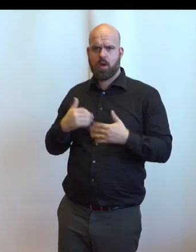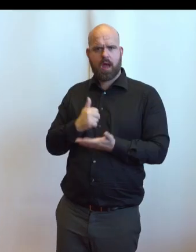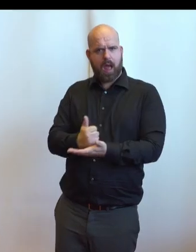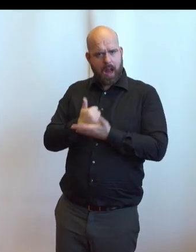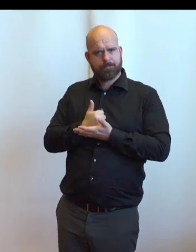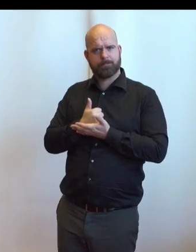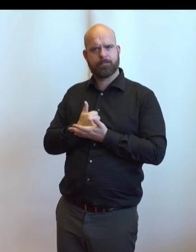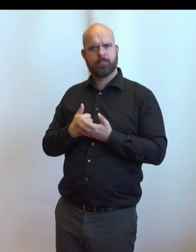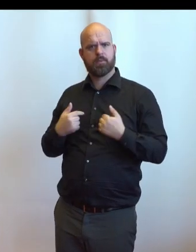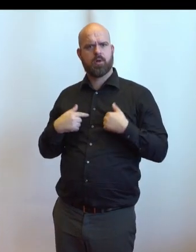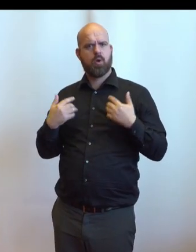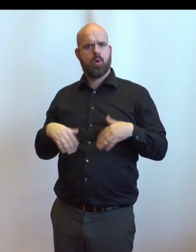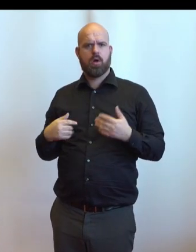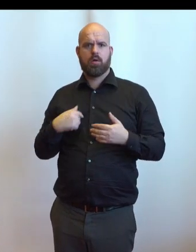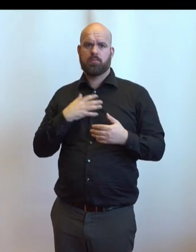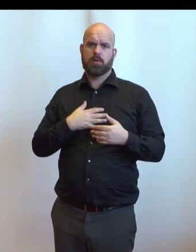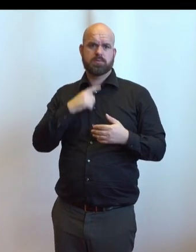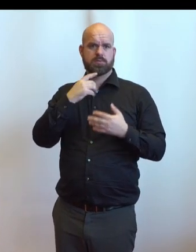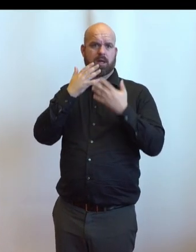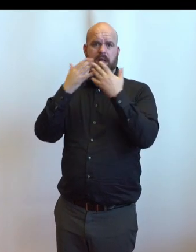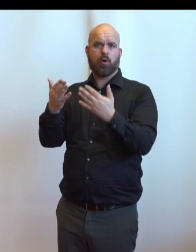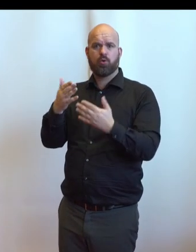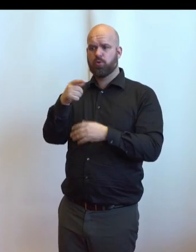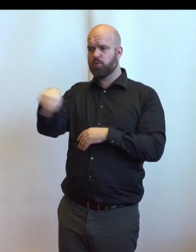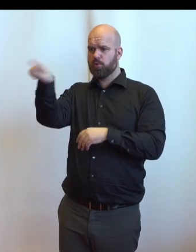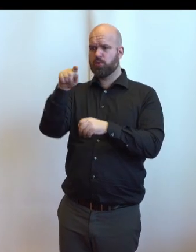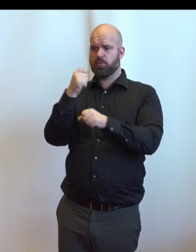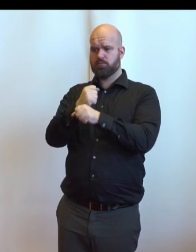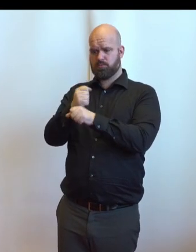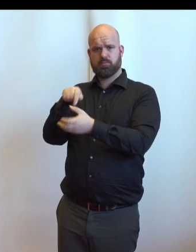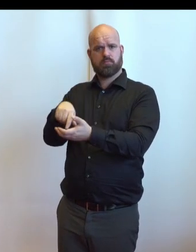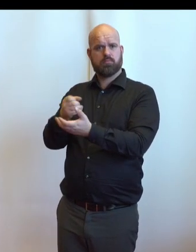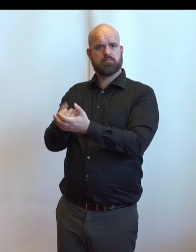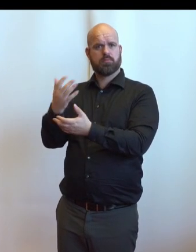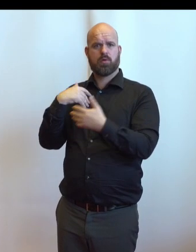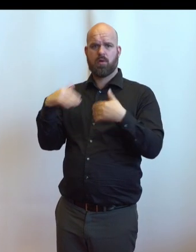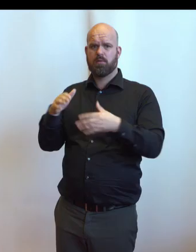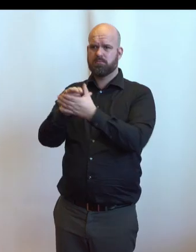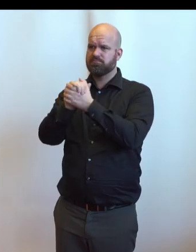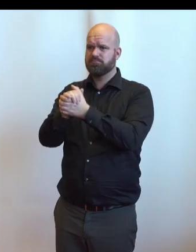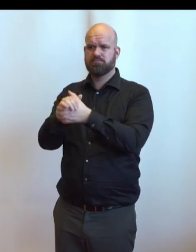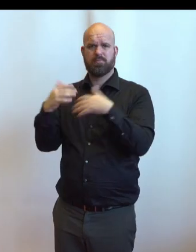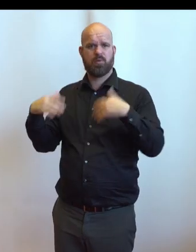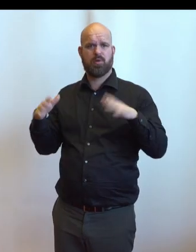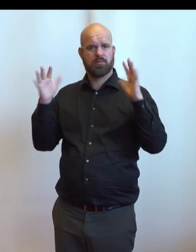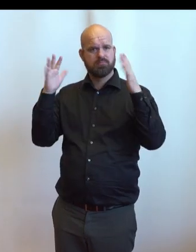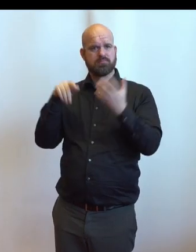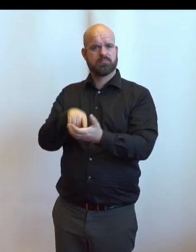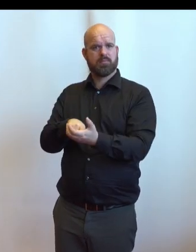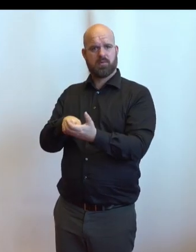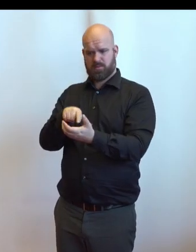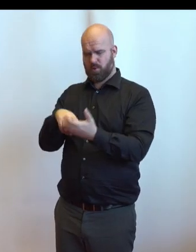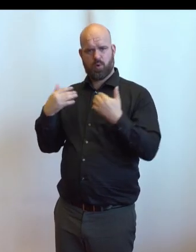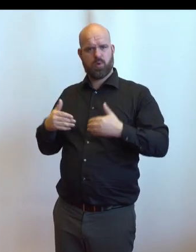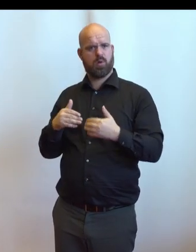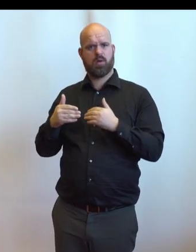all developers of this software. I must congratulate them for taking this step to make our